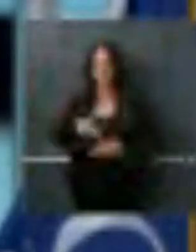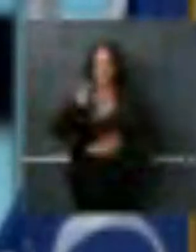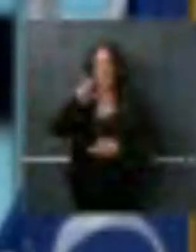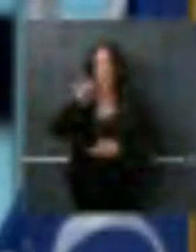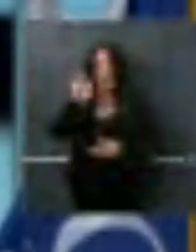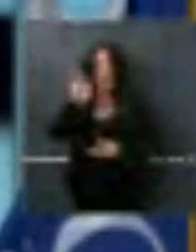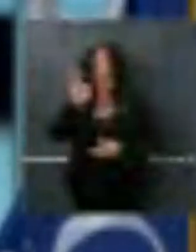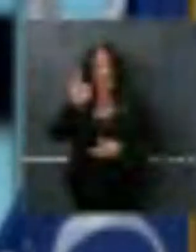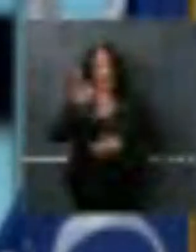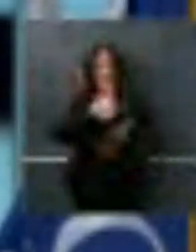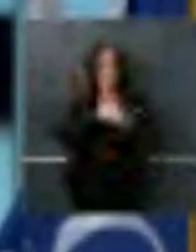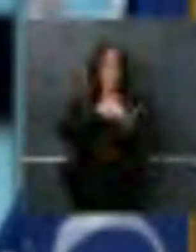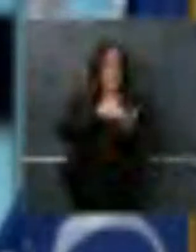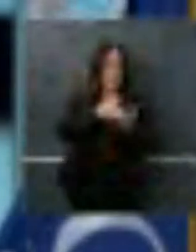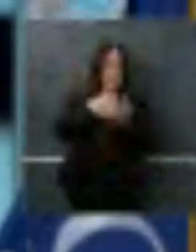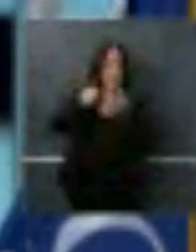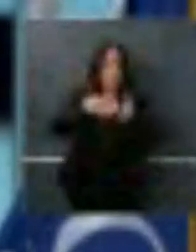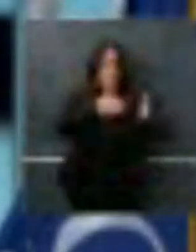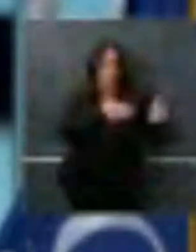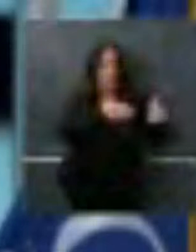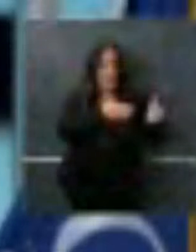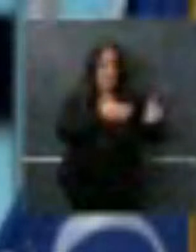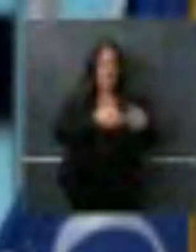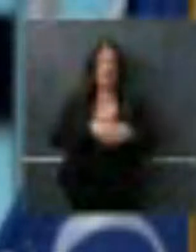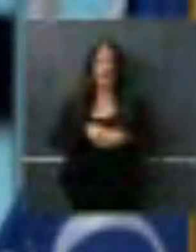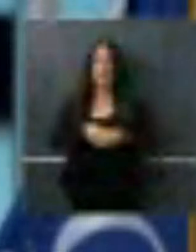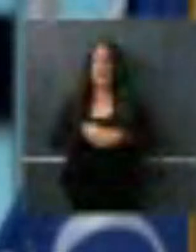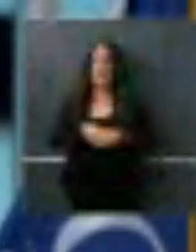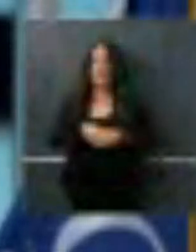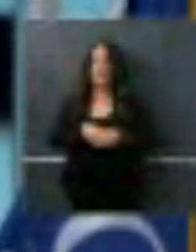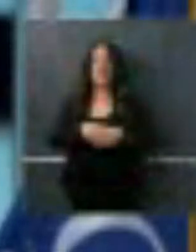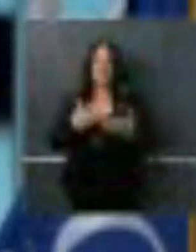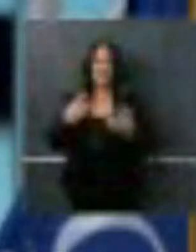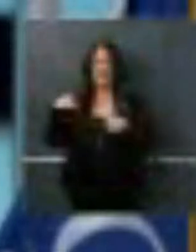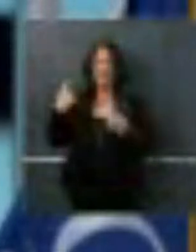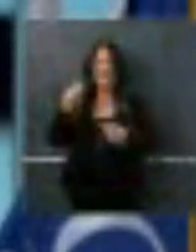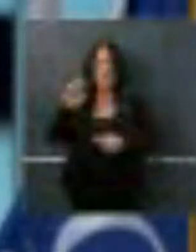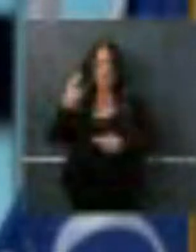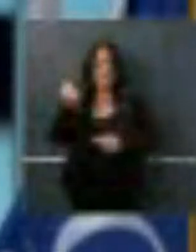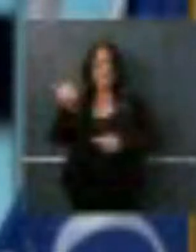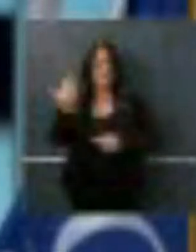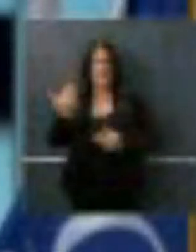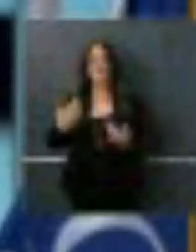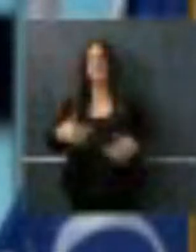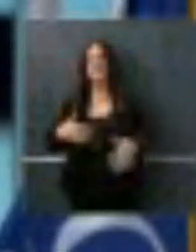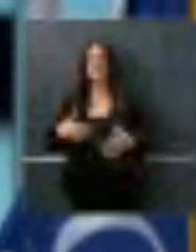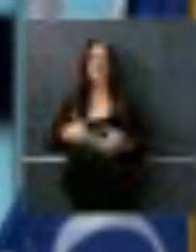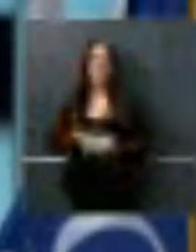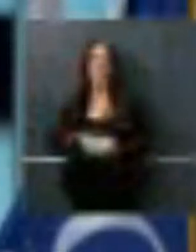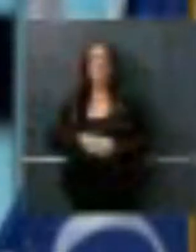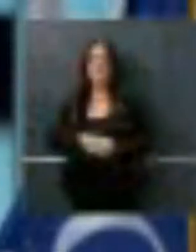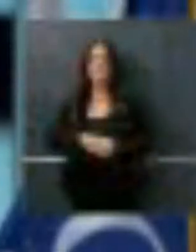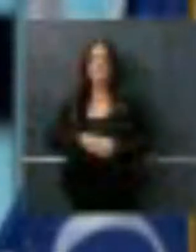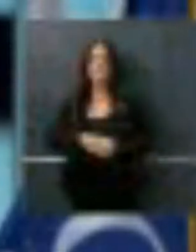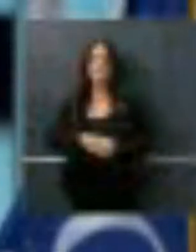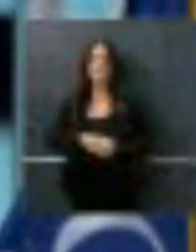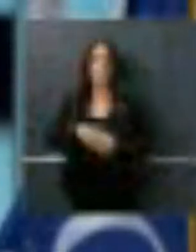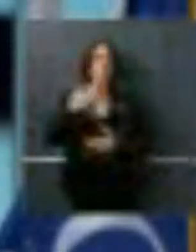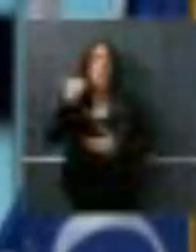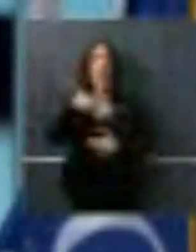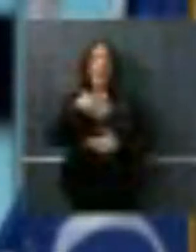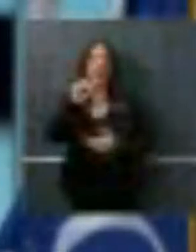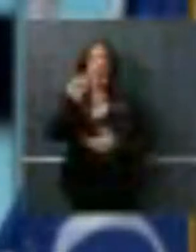just since March 15th. And I say that to make this point. None of us are naive about